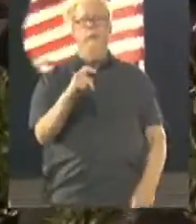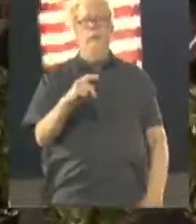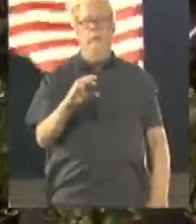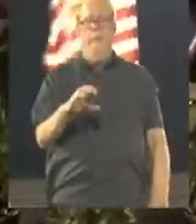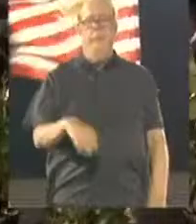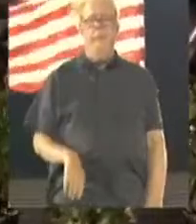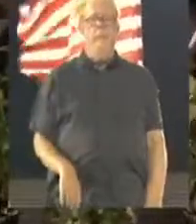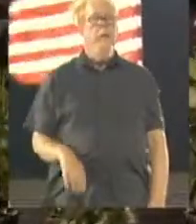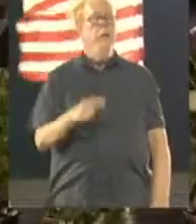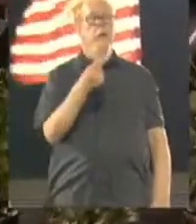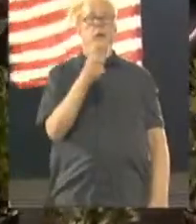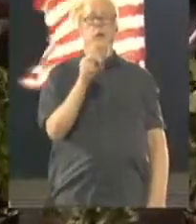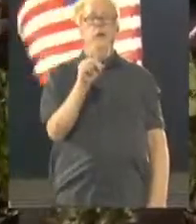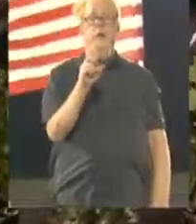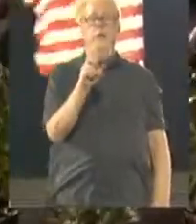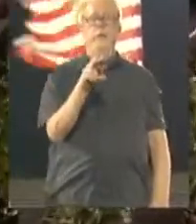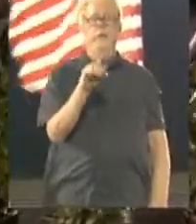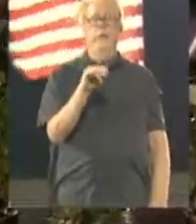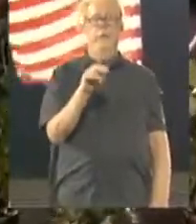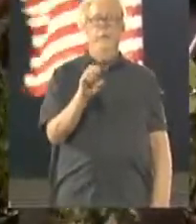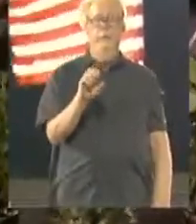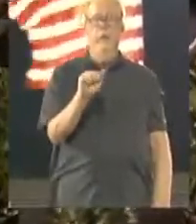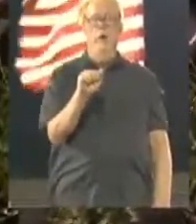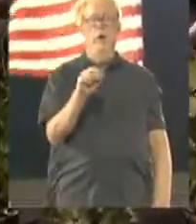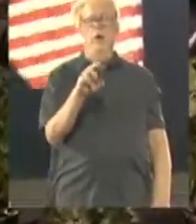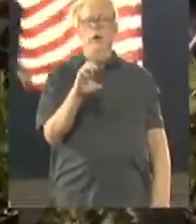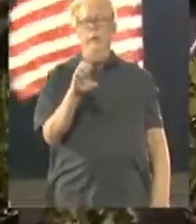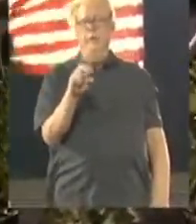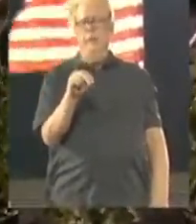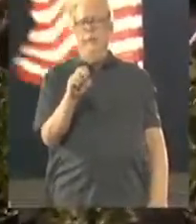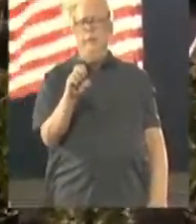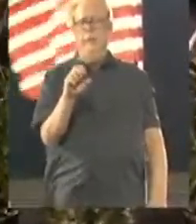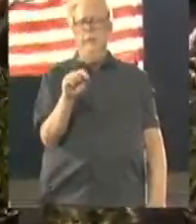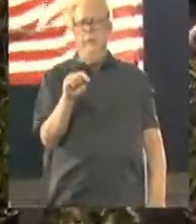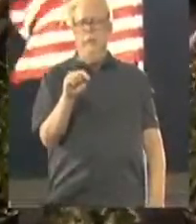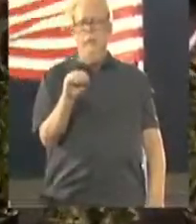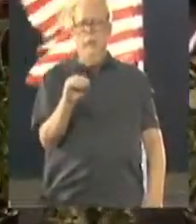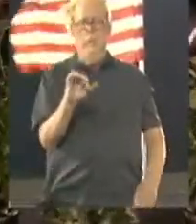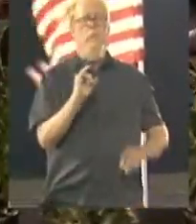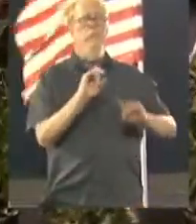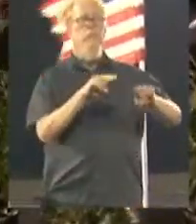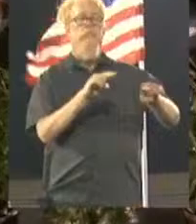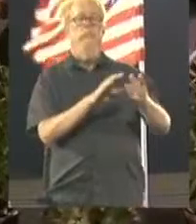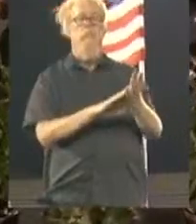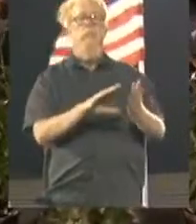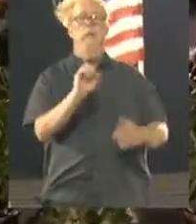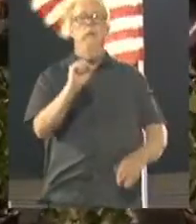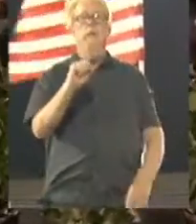Genevieve Francesca Arsenieto will be attending St. Philip's College.